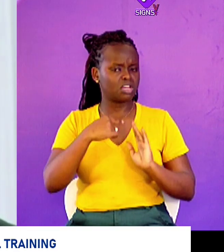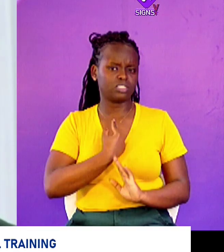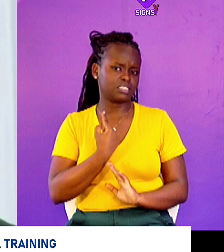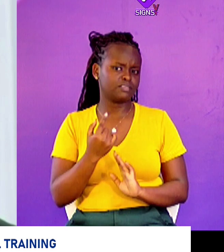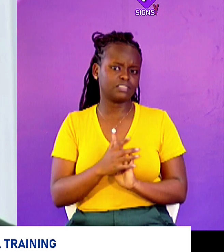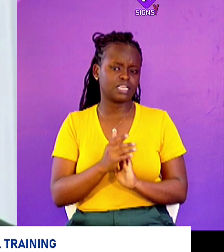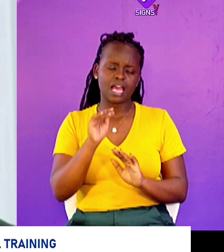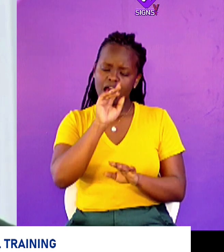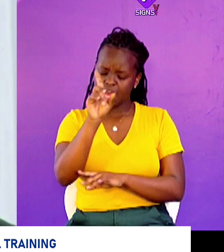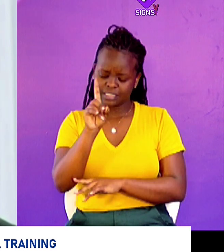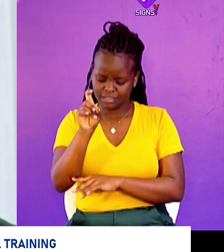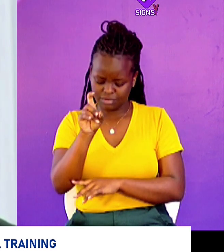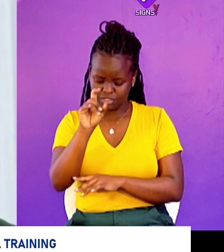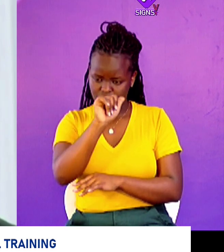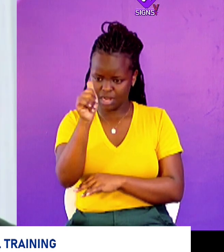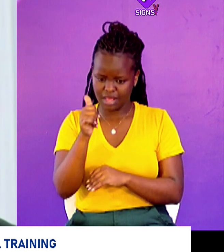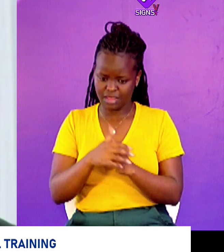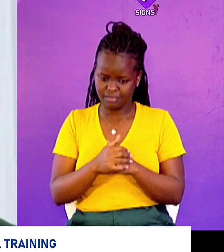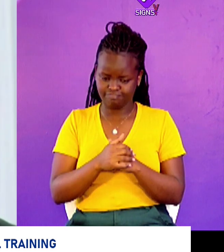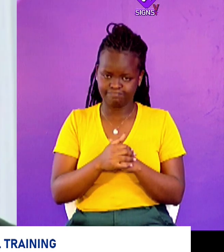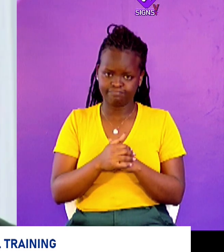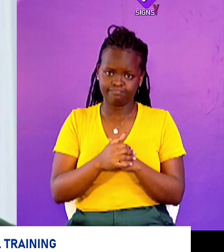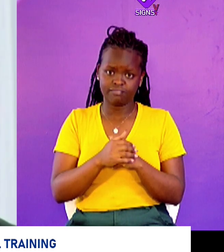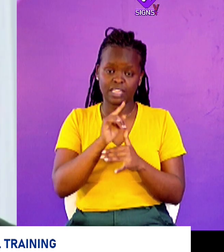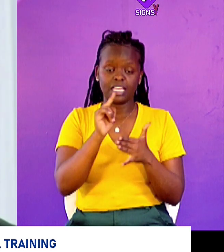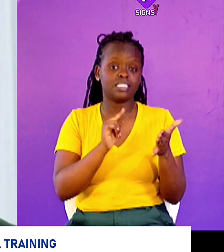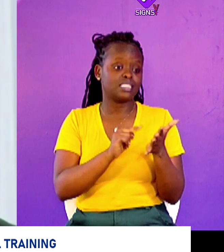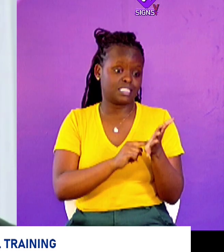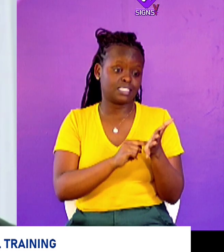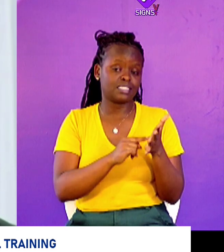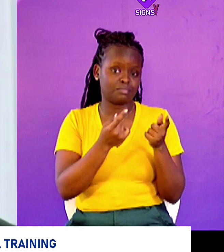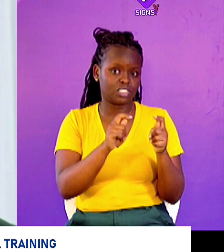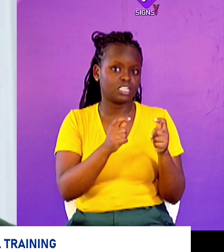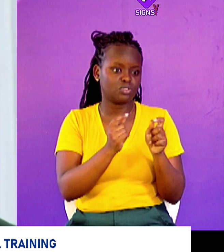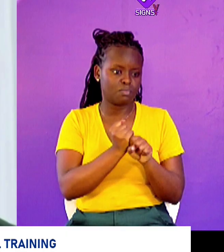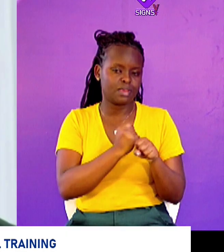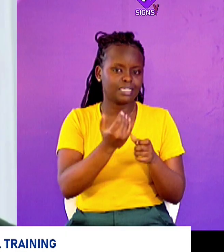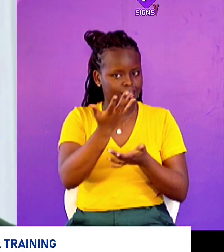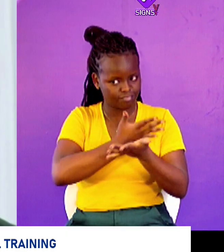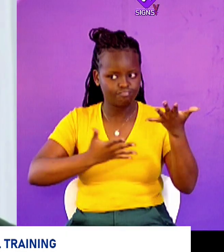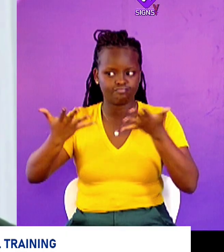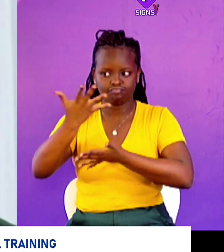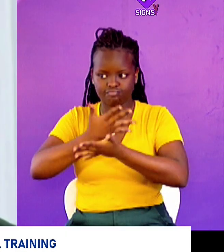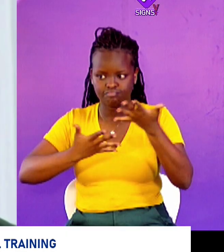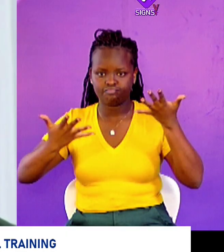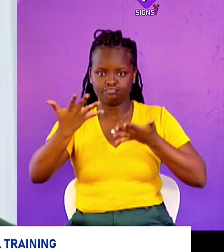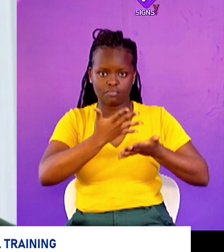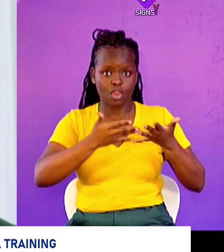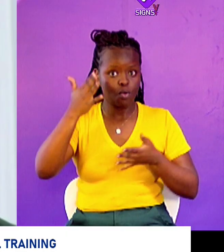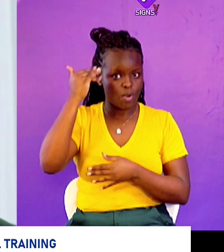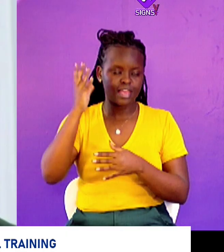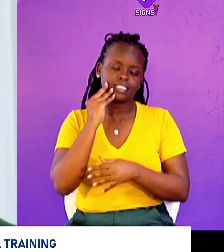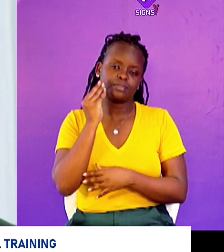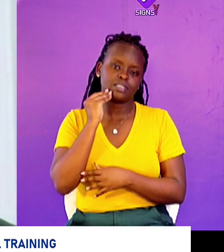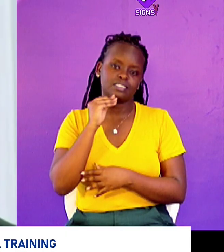Okay, let me ask another question. And this is, I'm trying to make it as interactive because of the experience